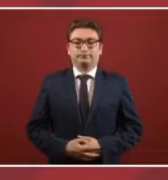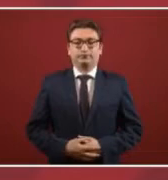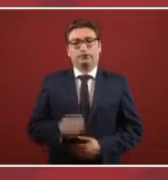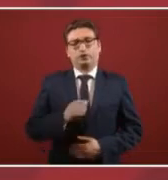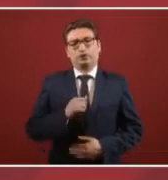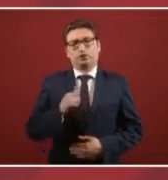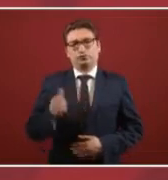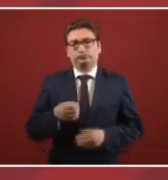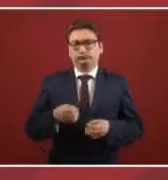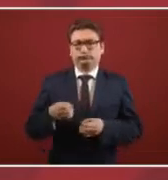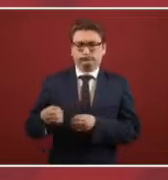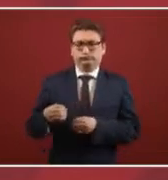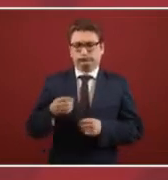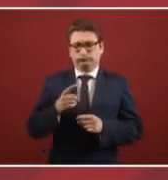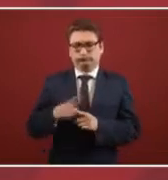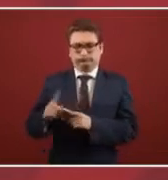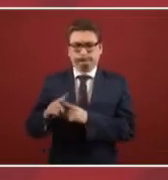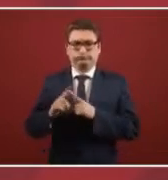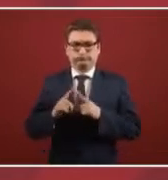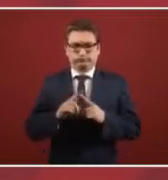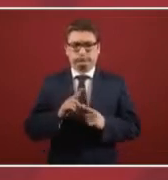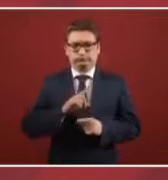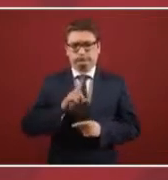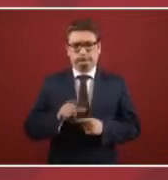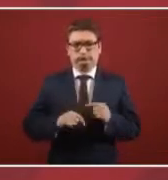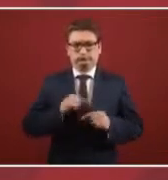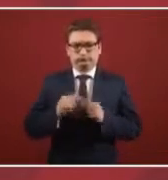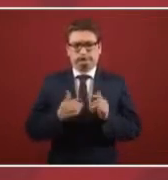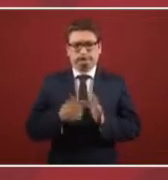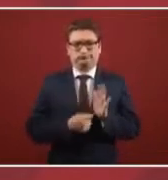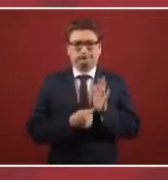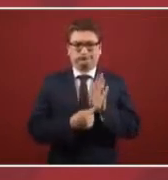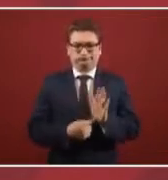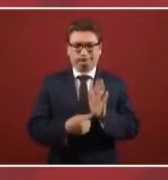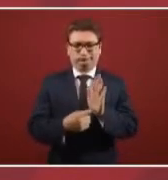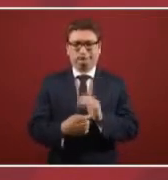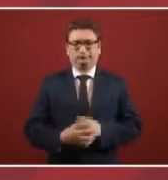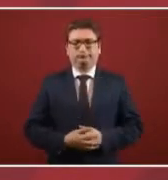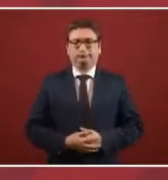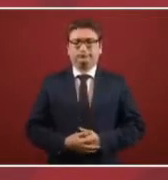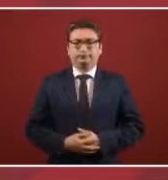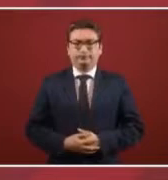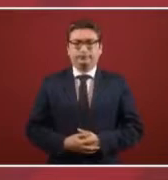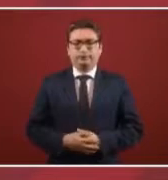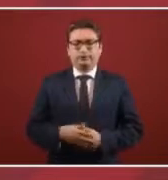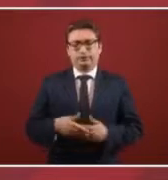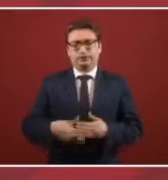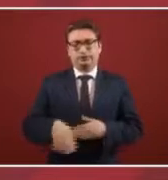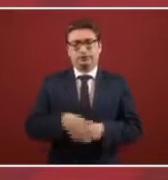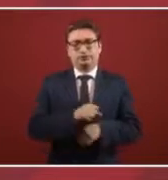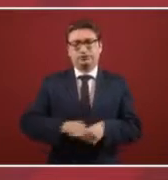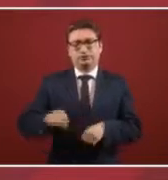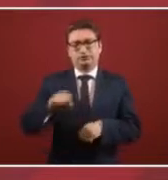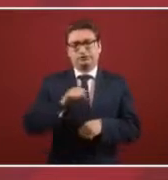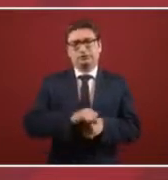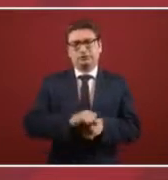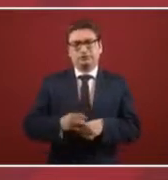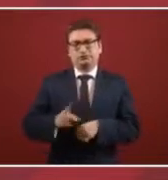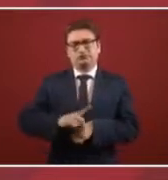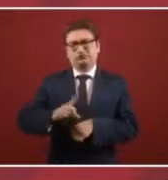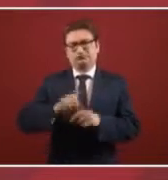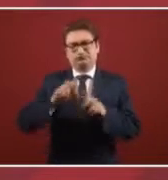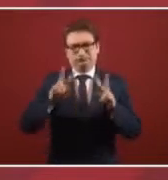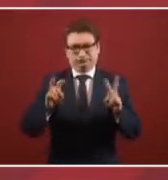asuntos. There are Los other vamos a matters. ir presentando We're going to be en el presenting transcurso de them la as semana. throughout the Vamos week.